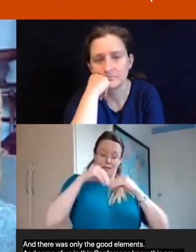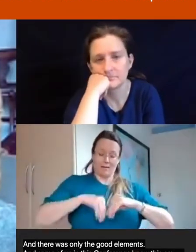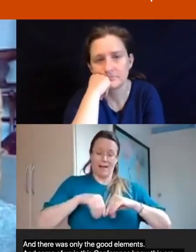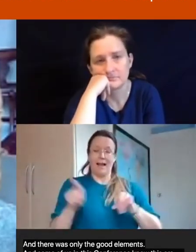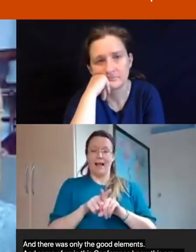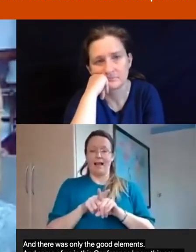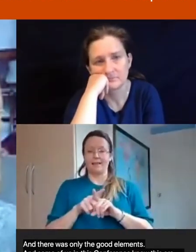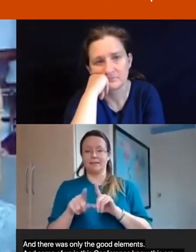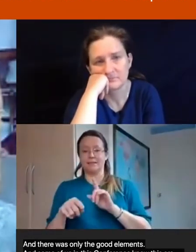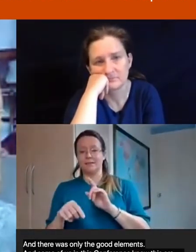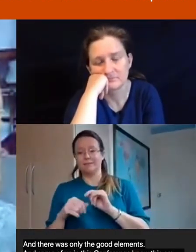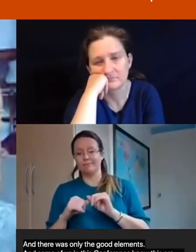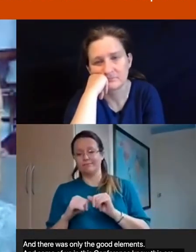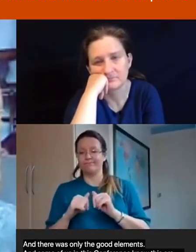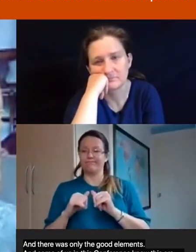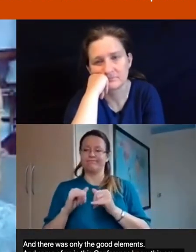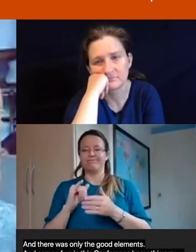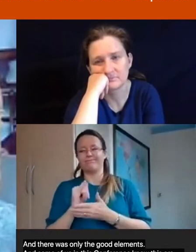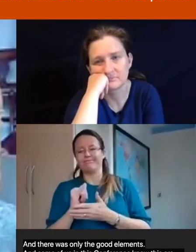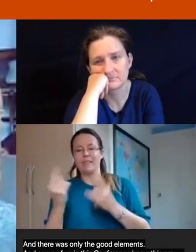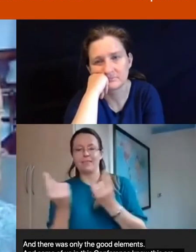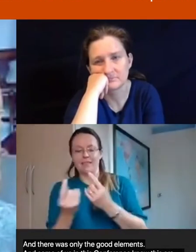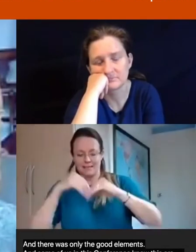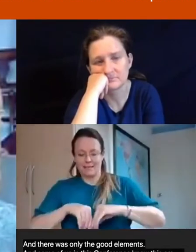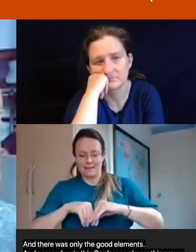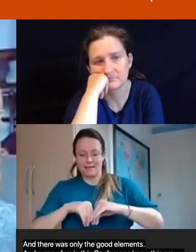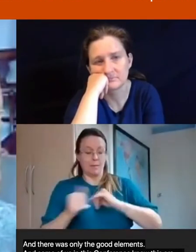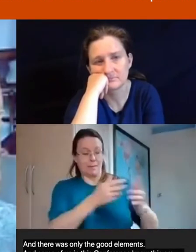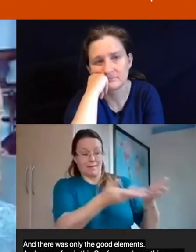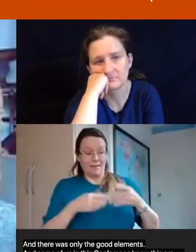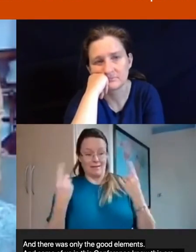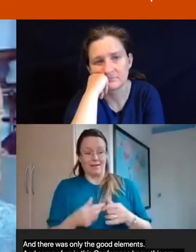made. But maybe this is a sign of hope that